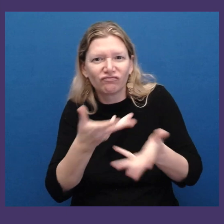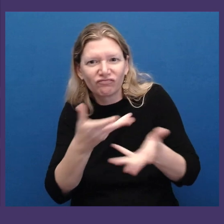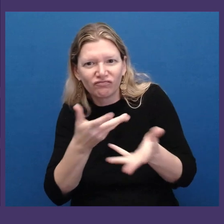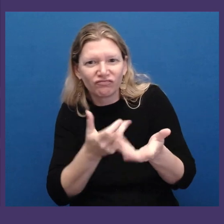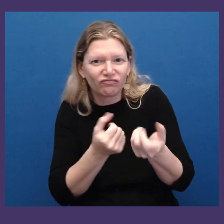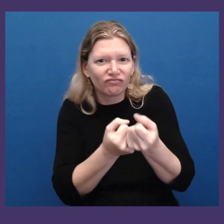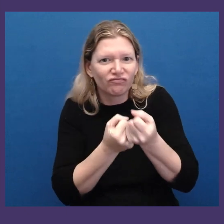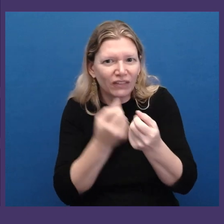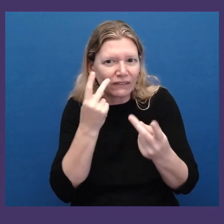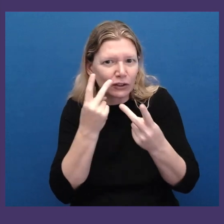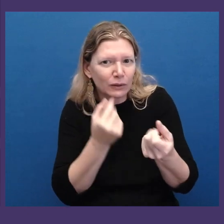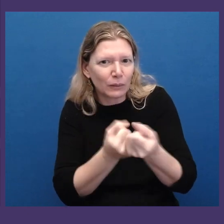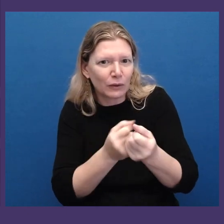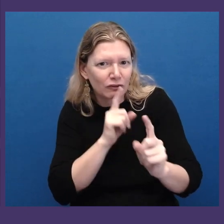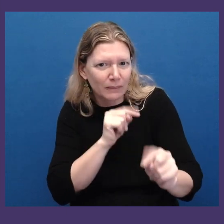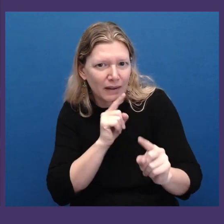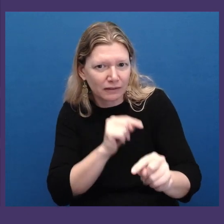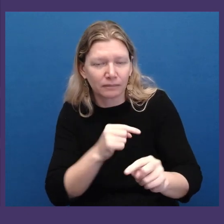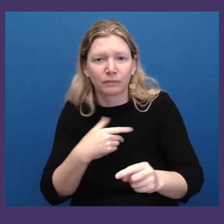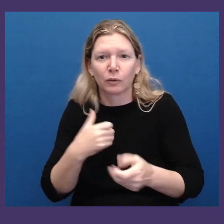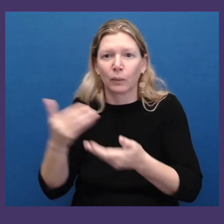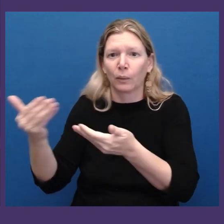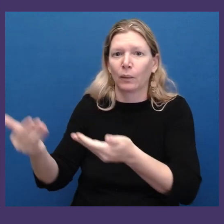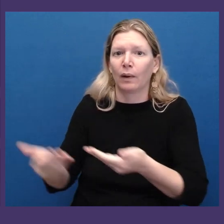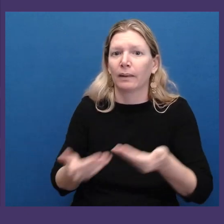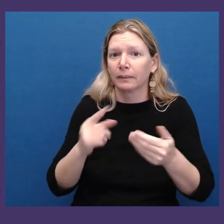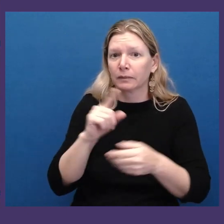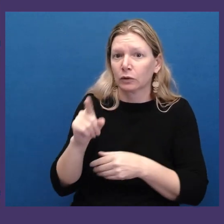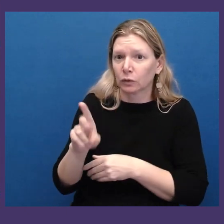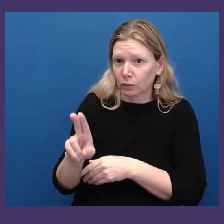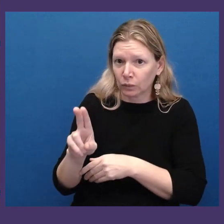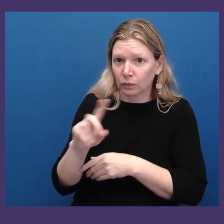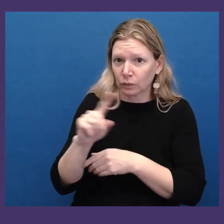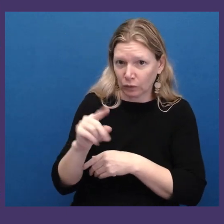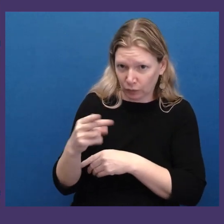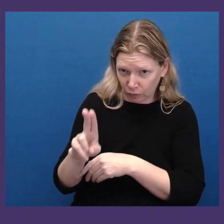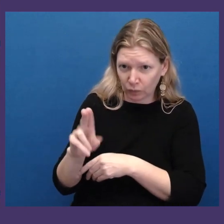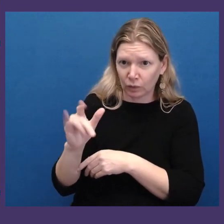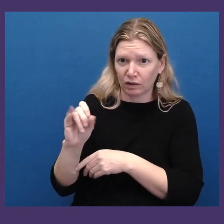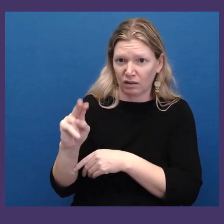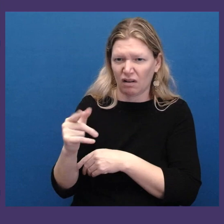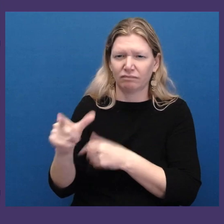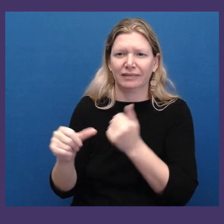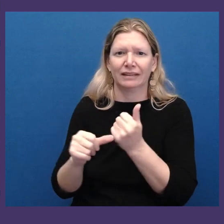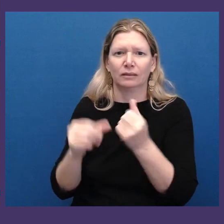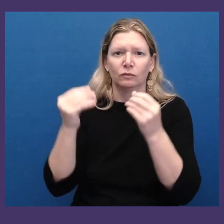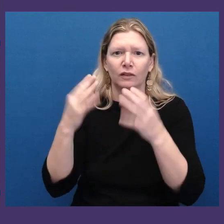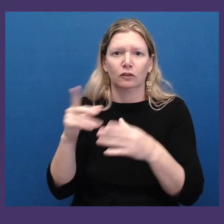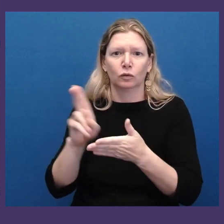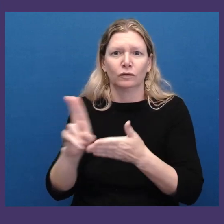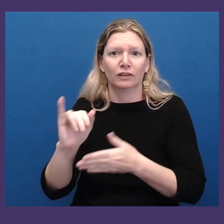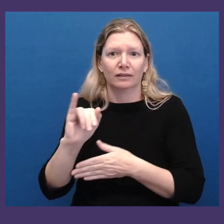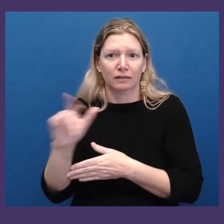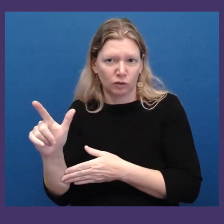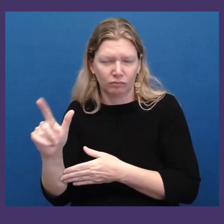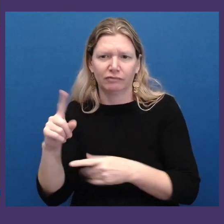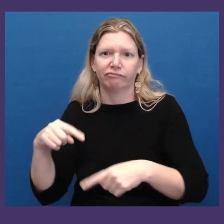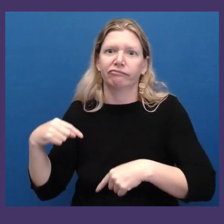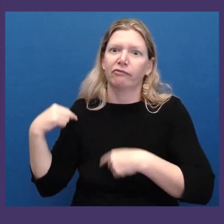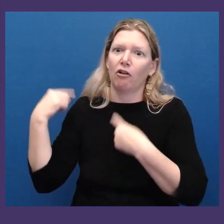Illinois and a longtime collaborator with the Visual Studio Code team, to walk us through some exciting ways that he's leveraging this